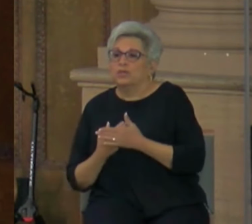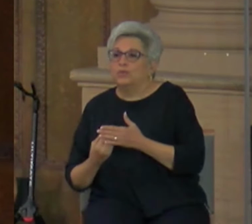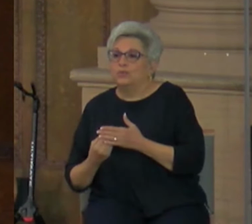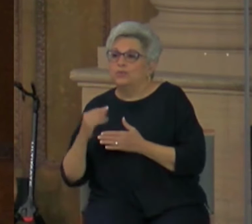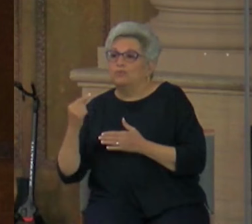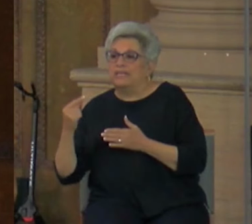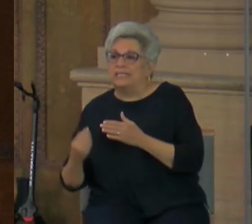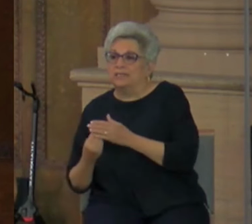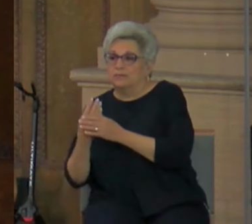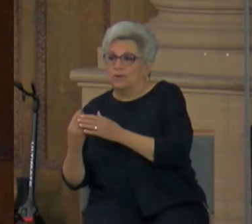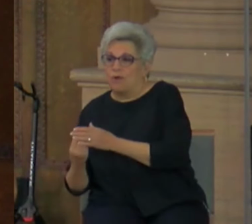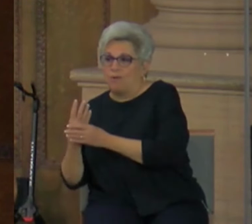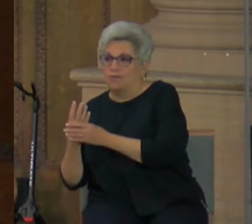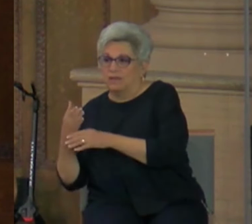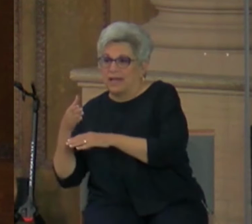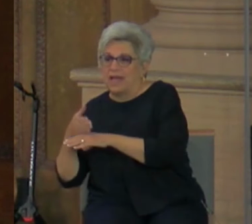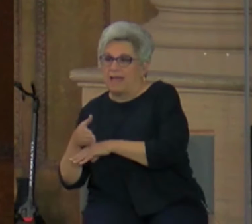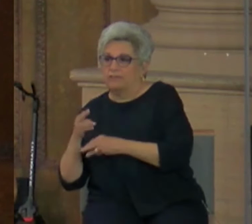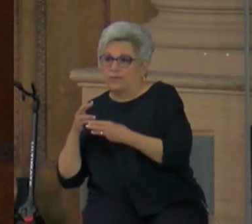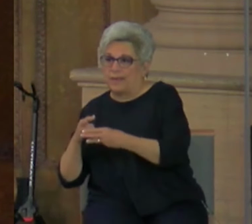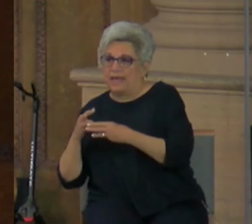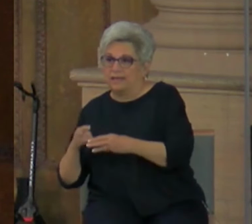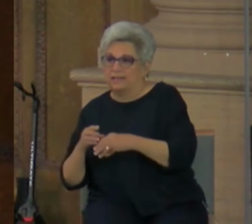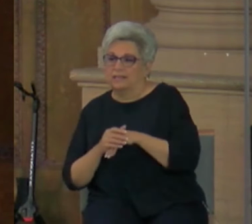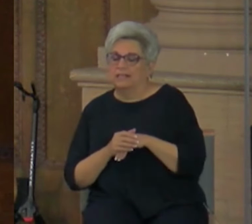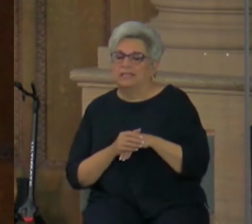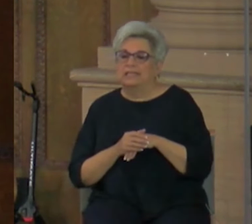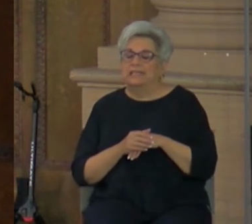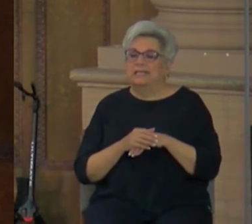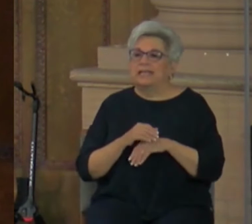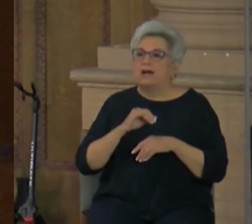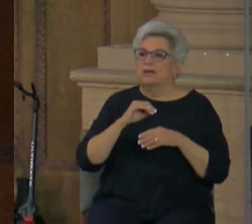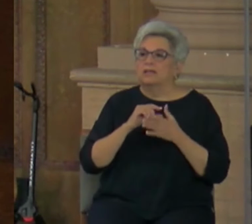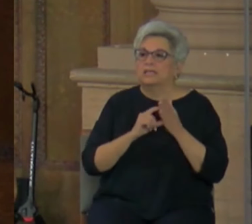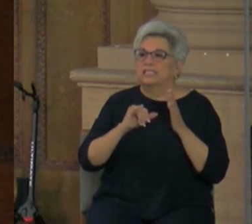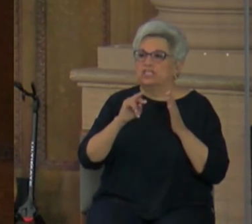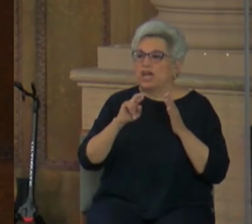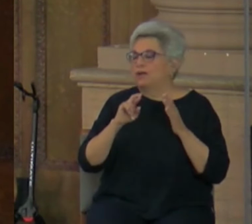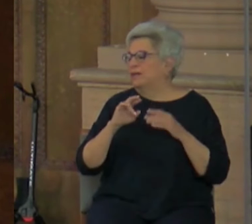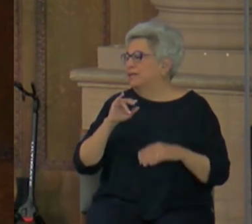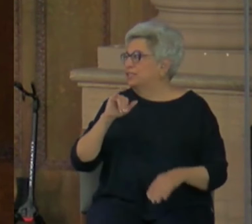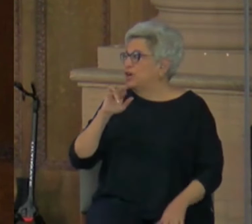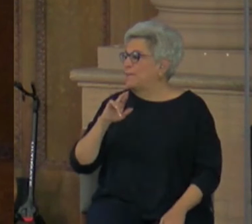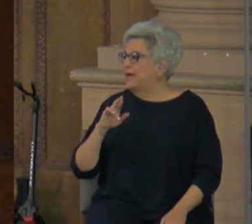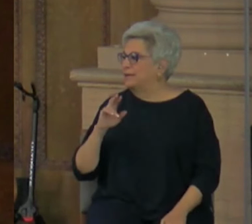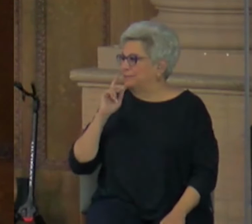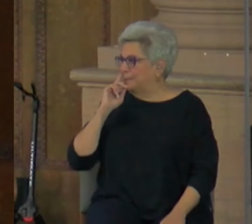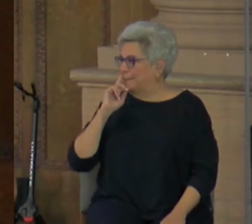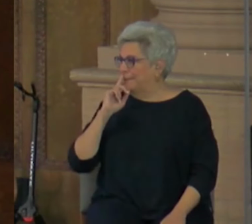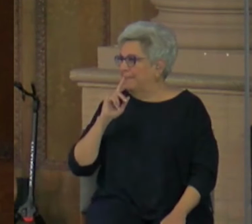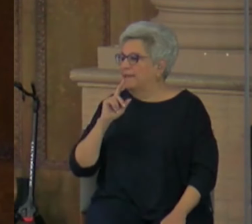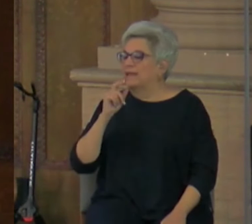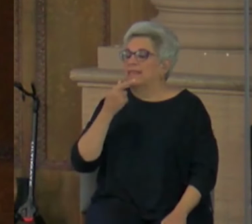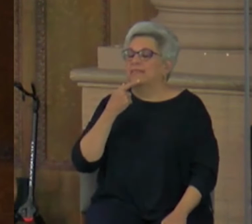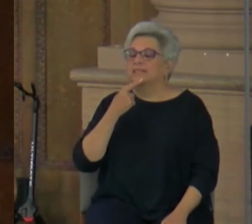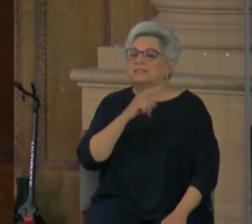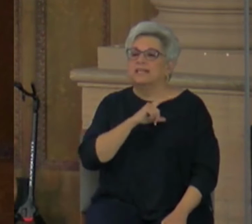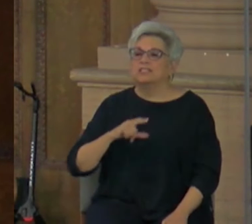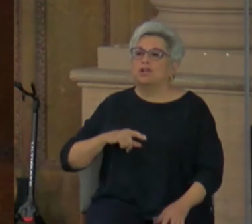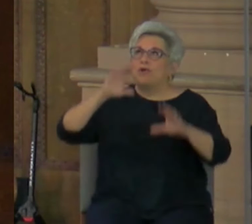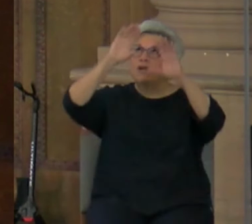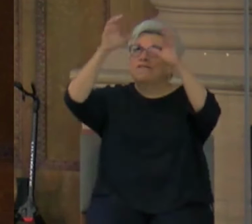that. Let me just show you a couple of them. This is Jeremiah 23, verse 16. It says, "Thus says the Lord of hosts, do not listen